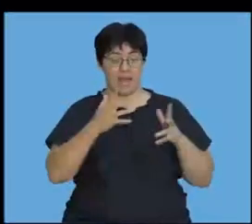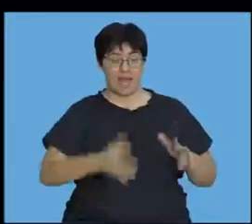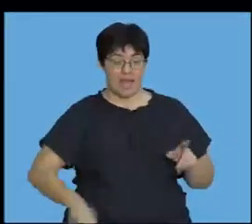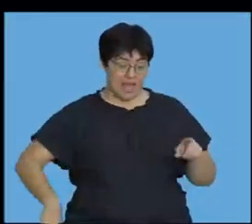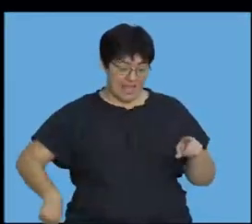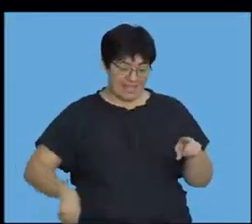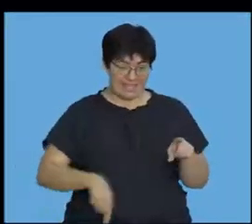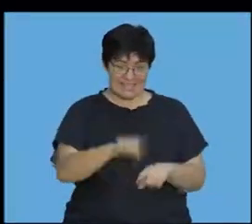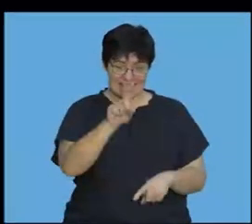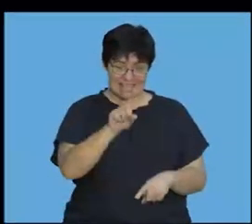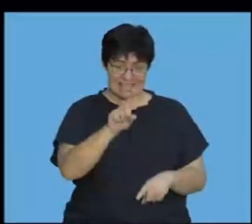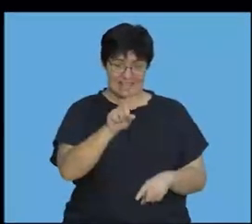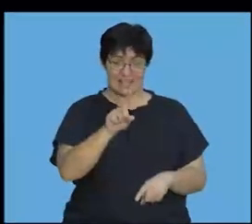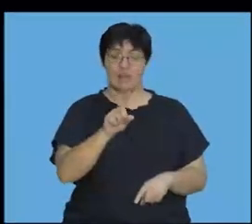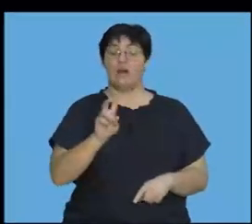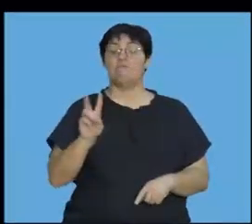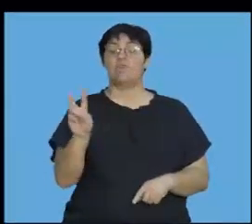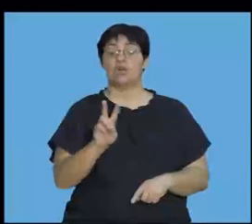that its velocity is now